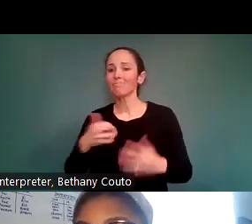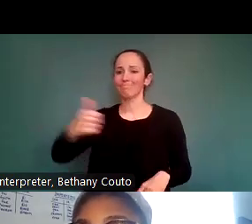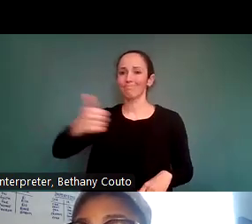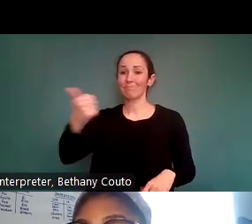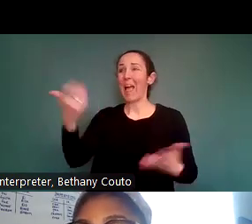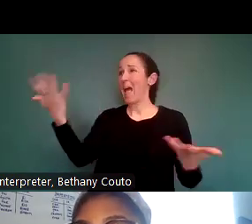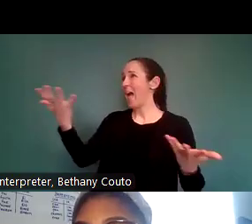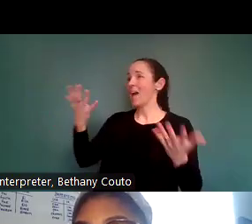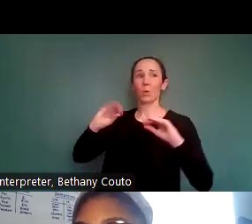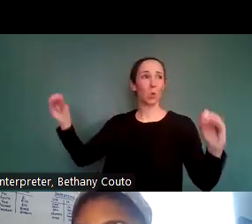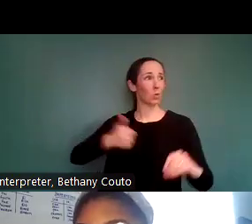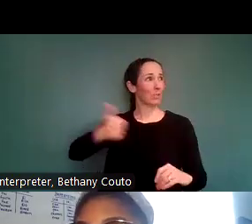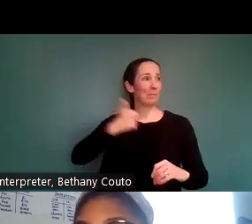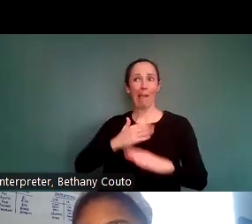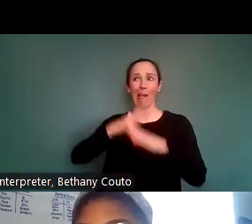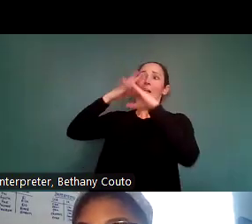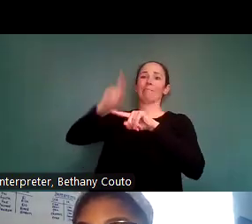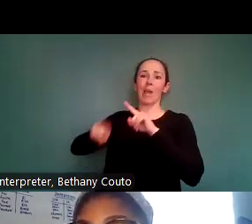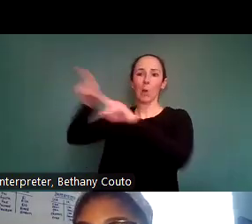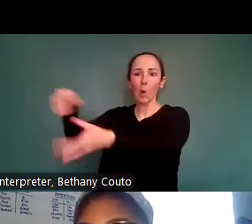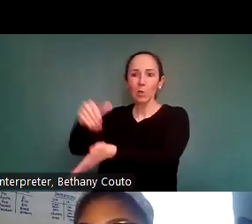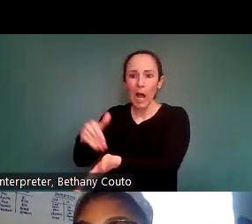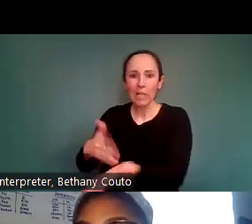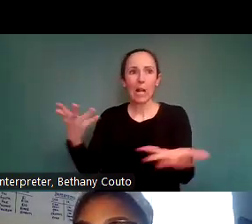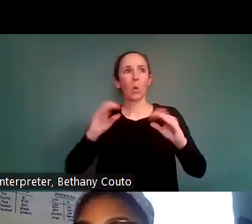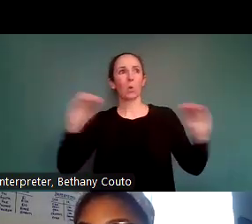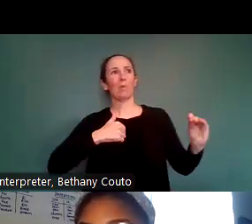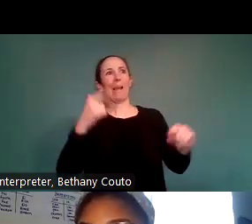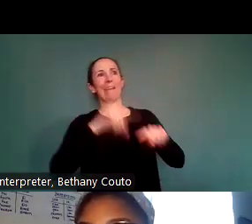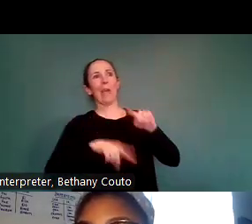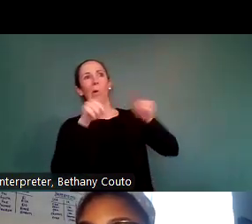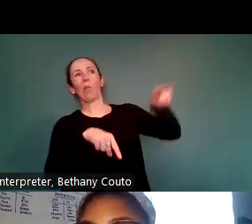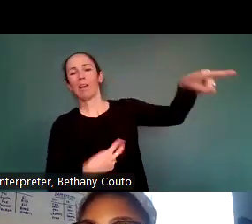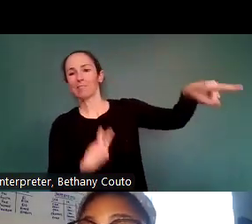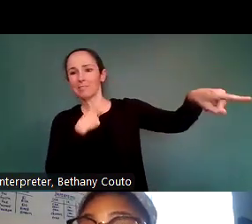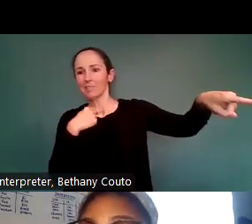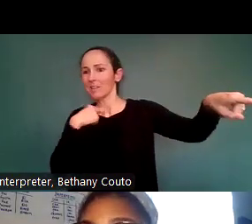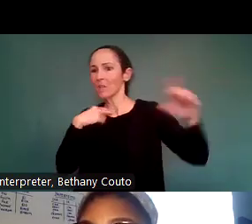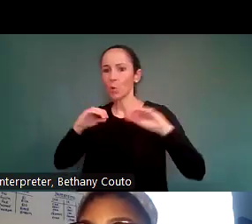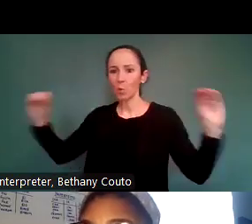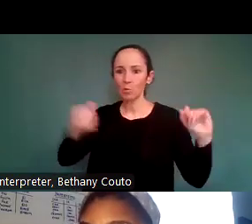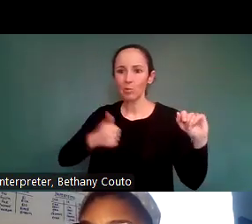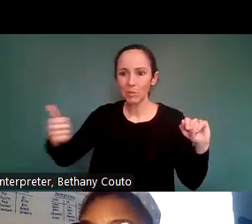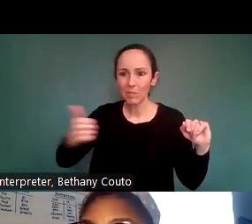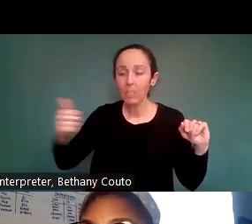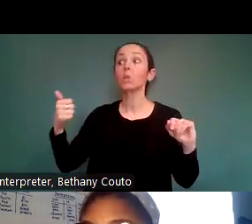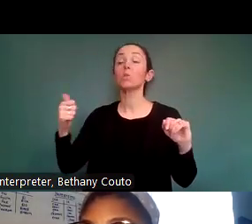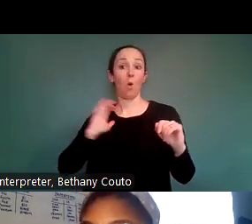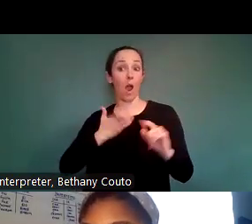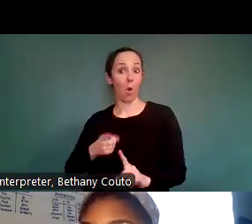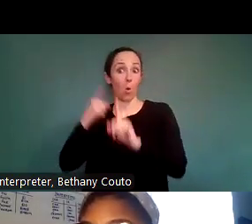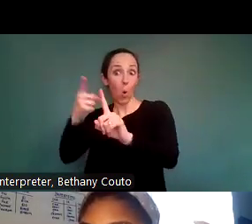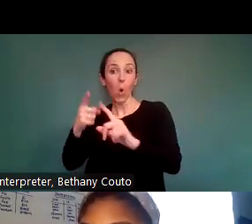communities. And so we started working along with our partners on a campaign to really try to increase funding for